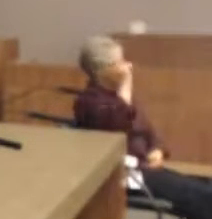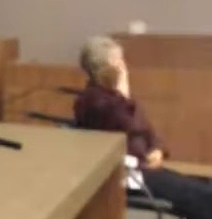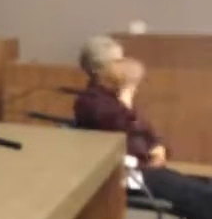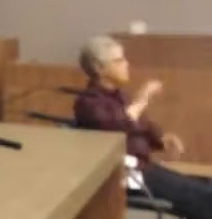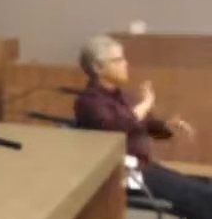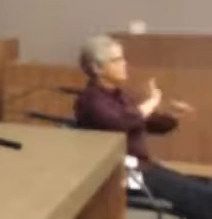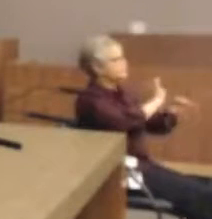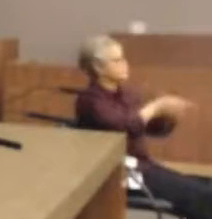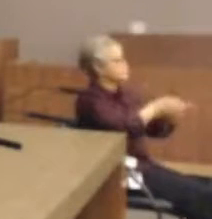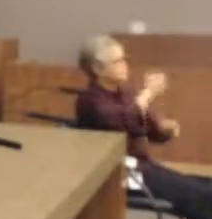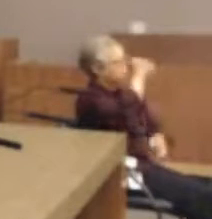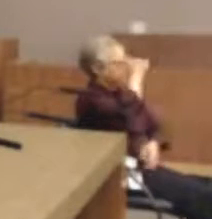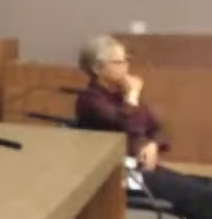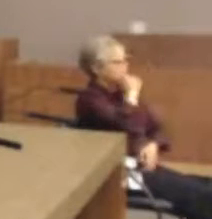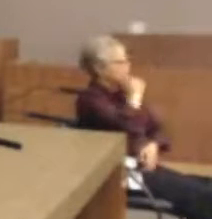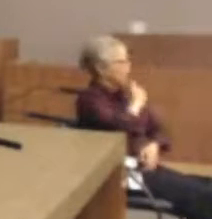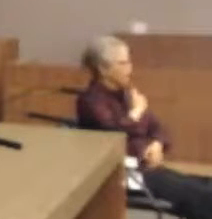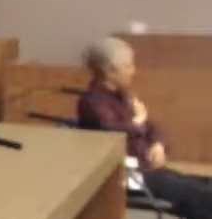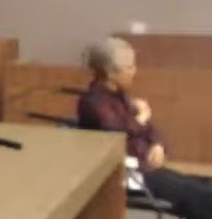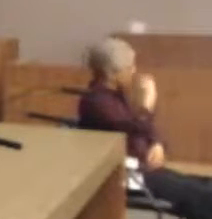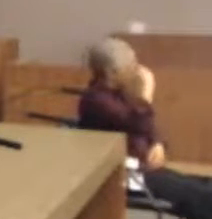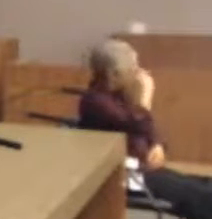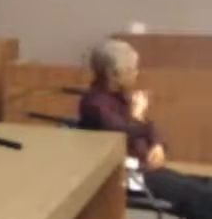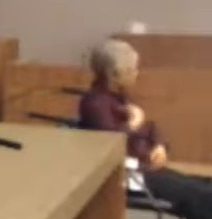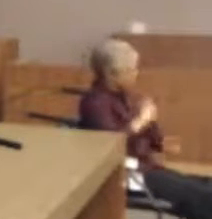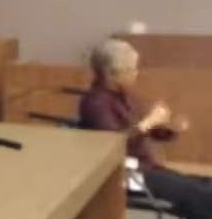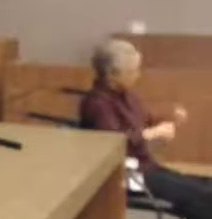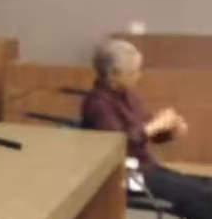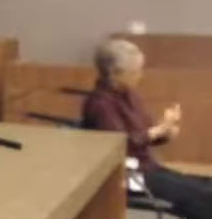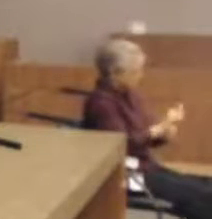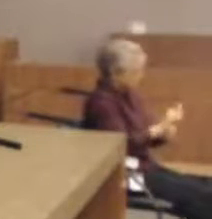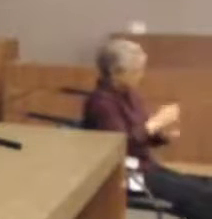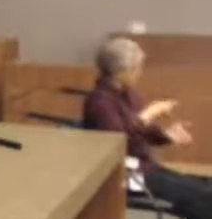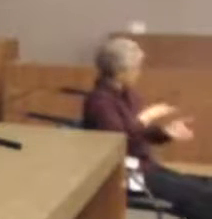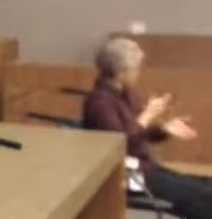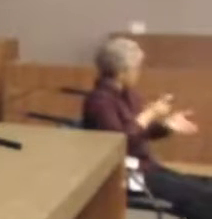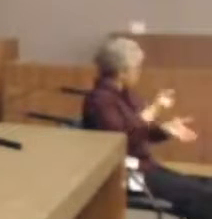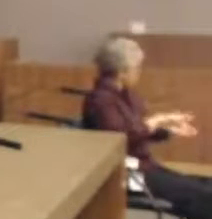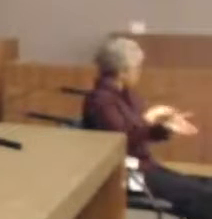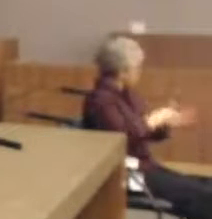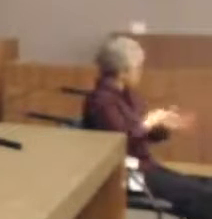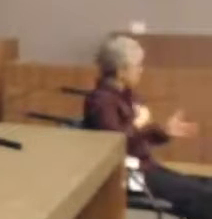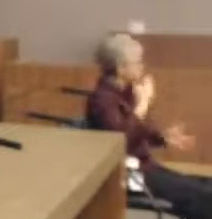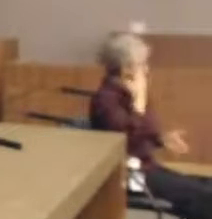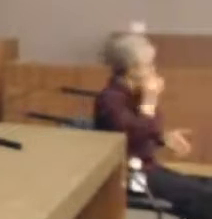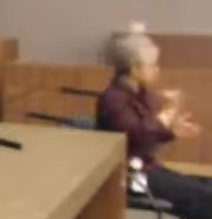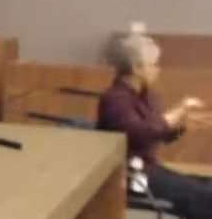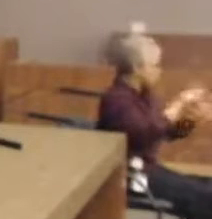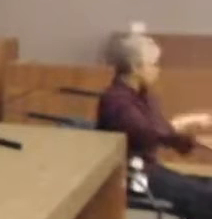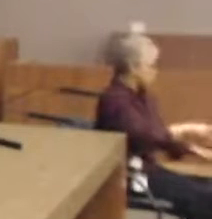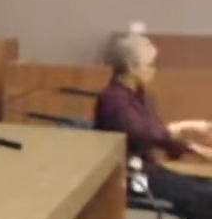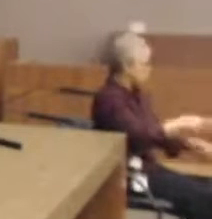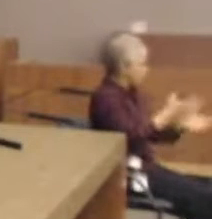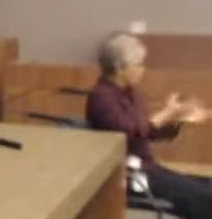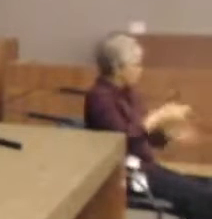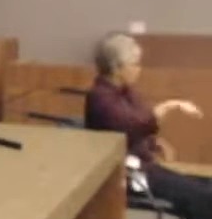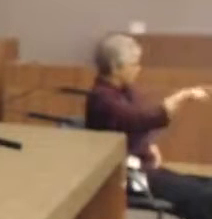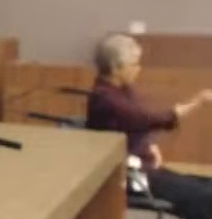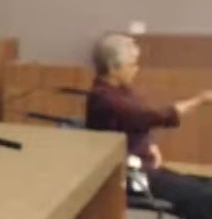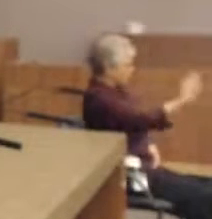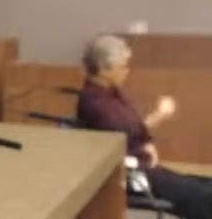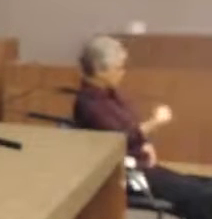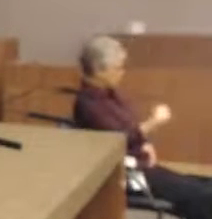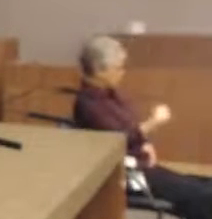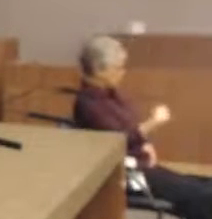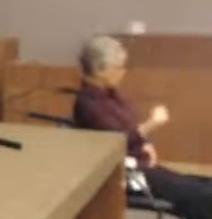must mean that I wanted that person to come over. That must mean that I know them. They're trying to make sense of it, but they're